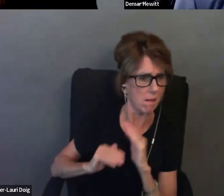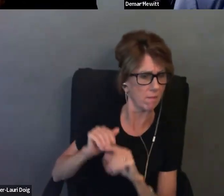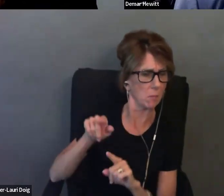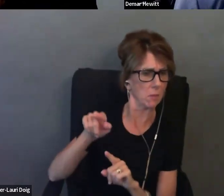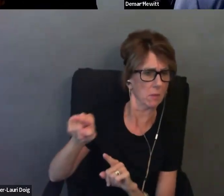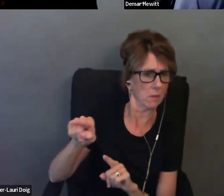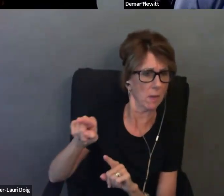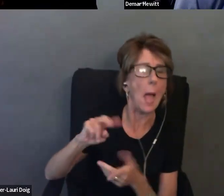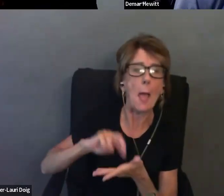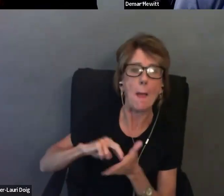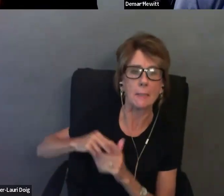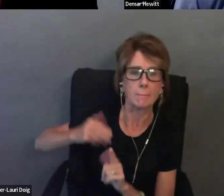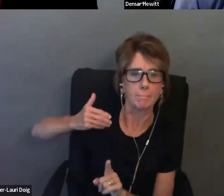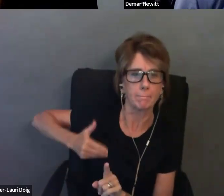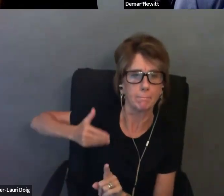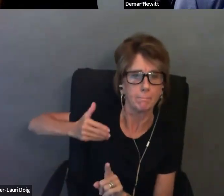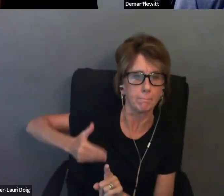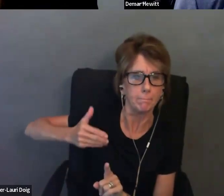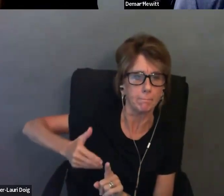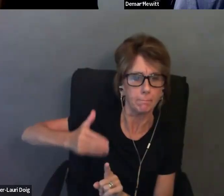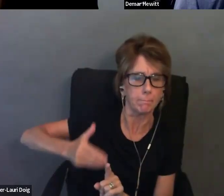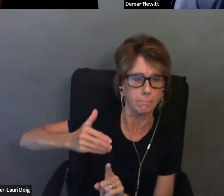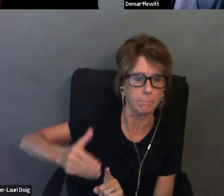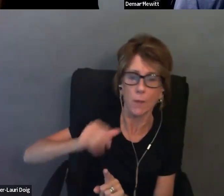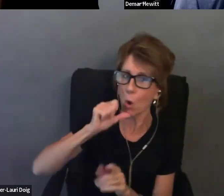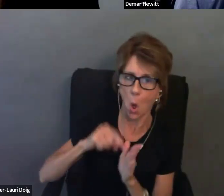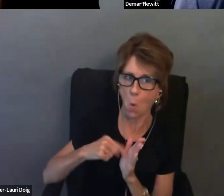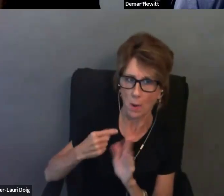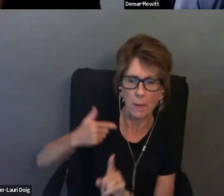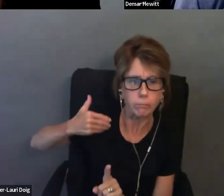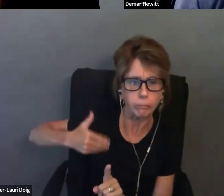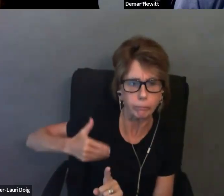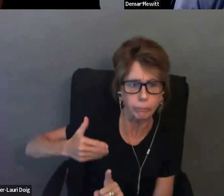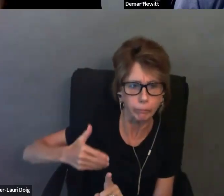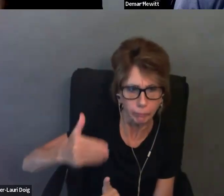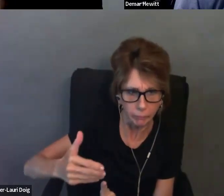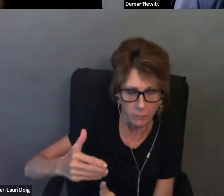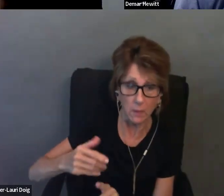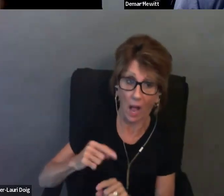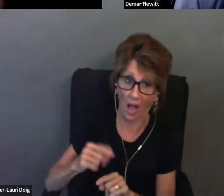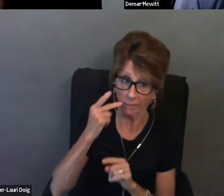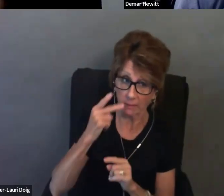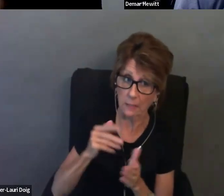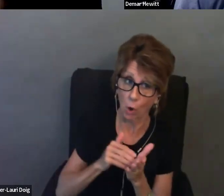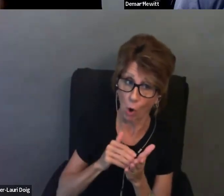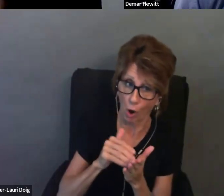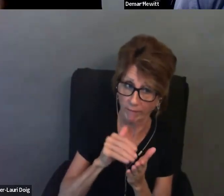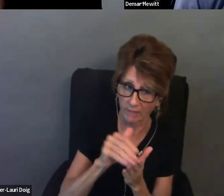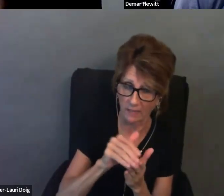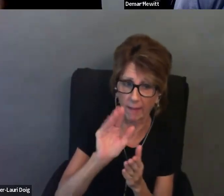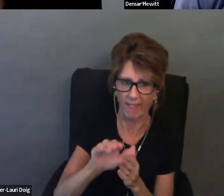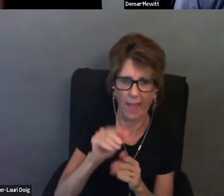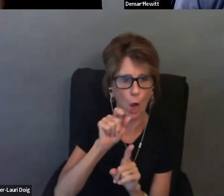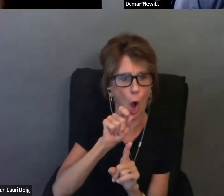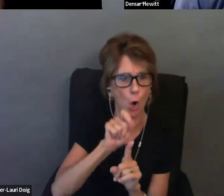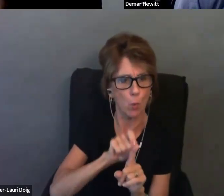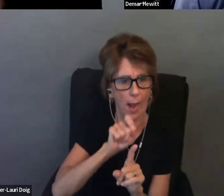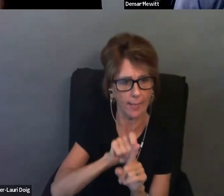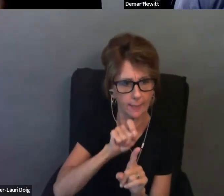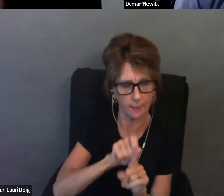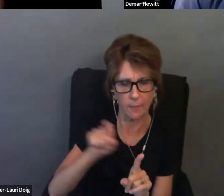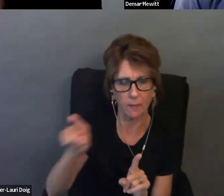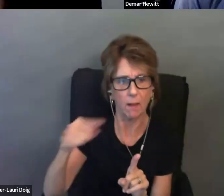series. I would flag for you that harassment, and I've seen this quite a few times, the